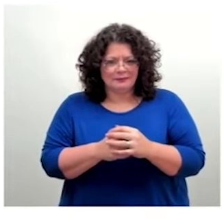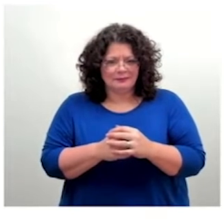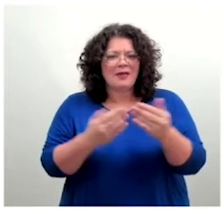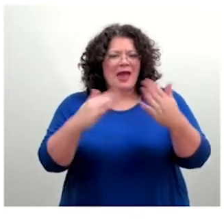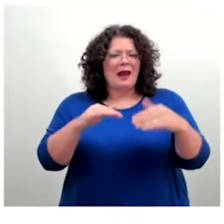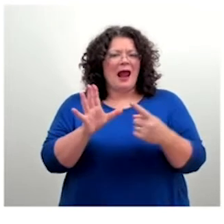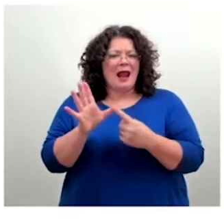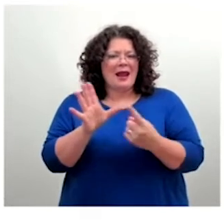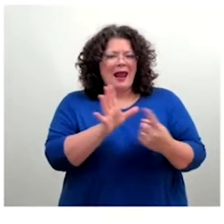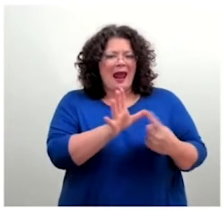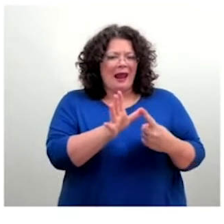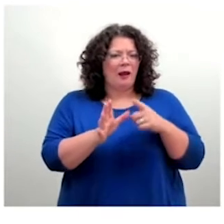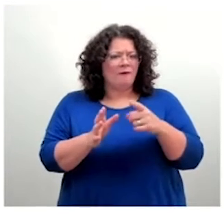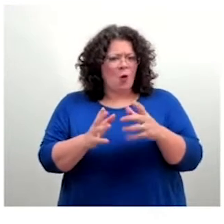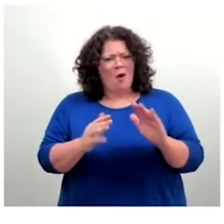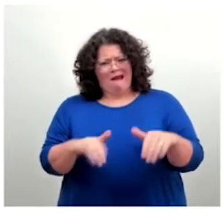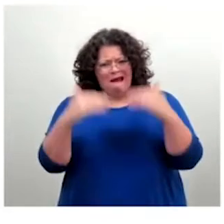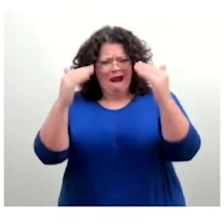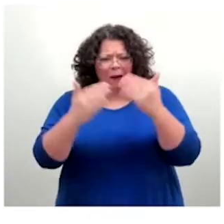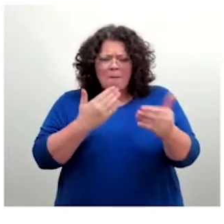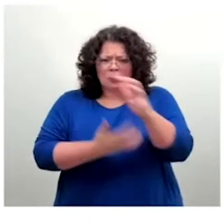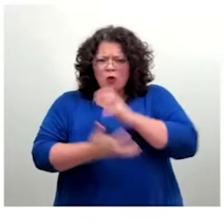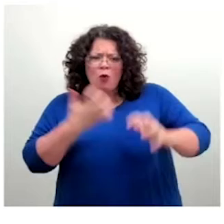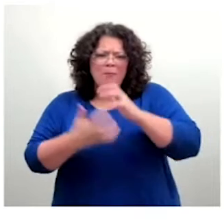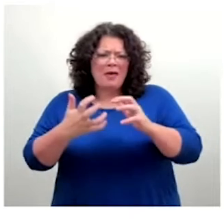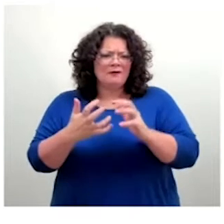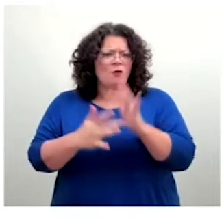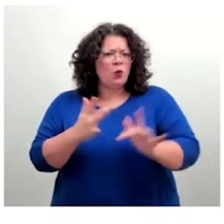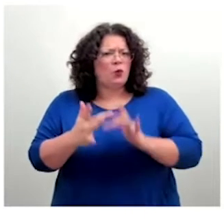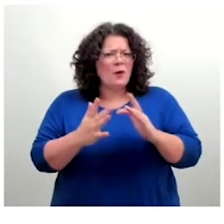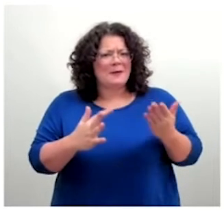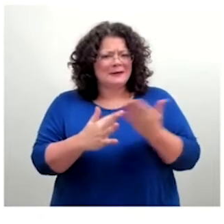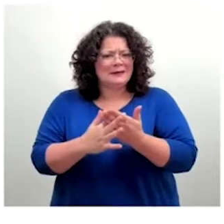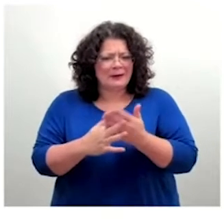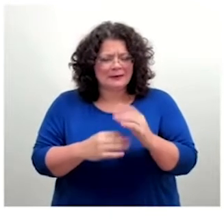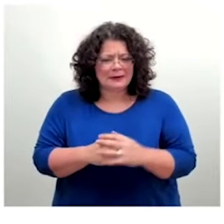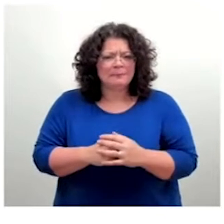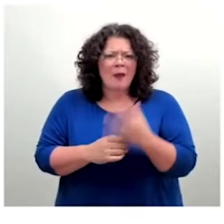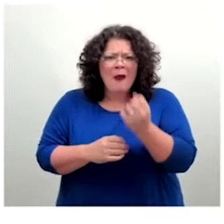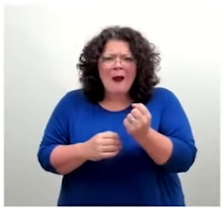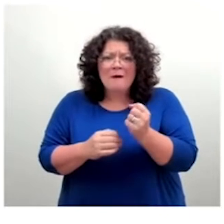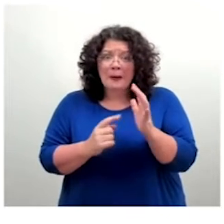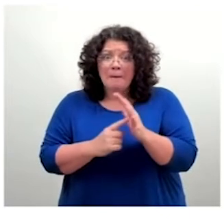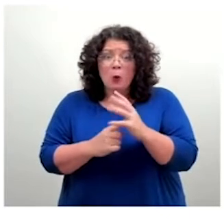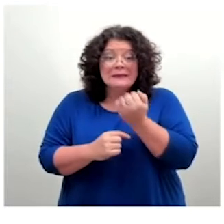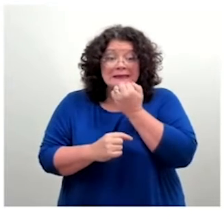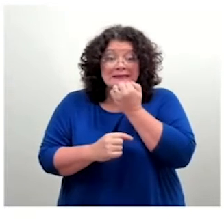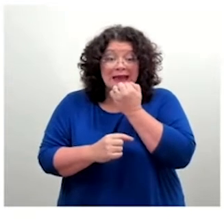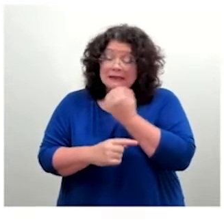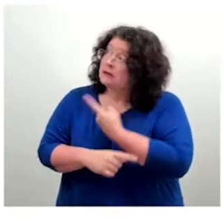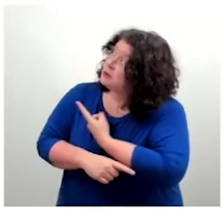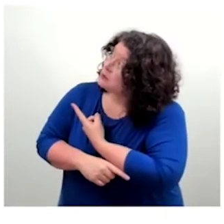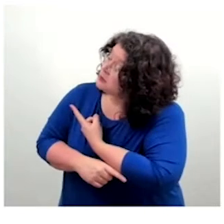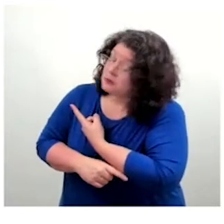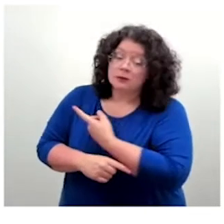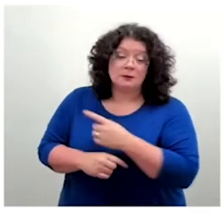There's some important dates for these regulations. The timeline for the regulations are shown on the slide. Websites and documents published on or after